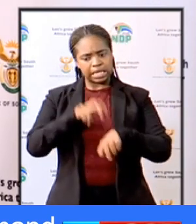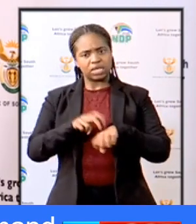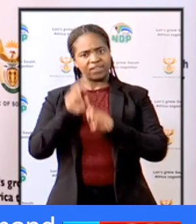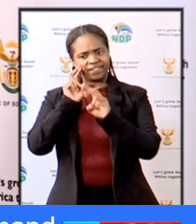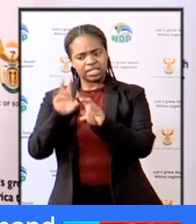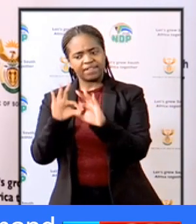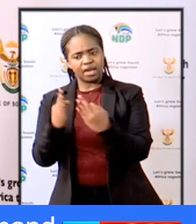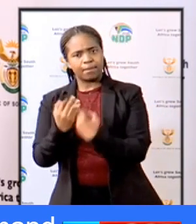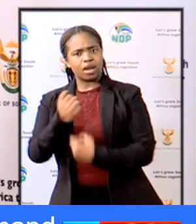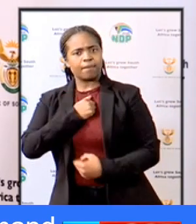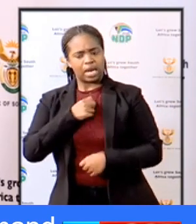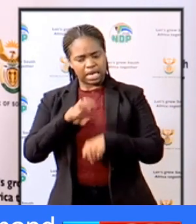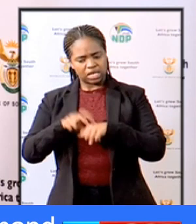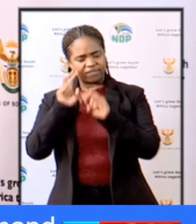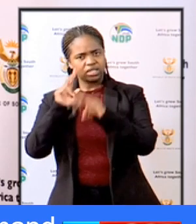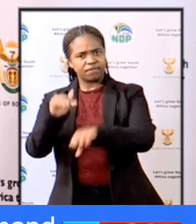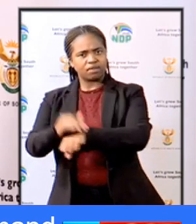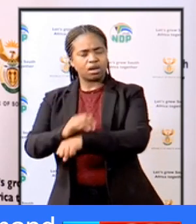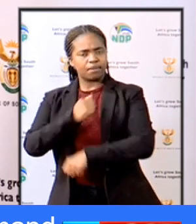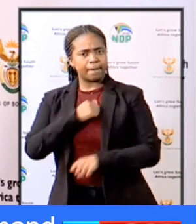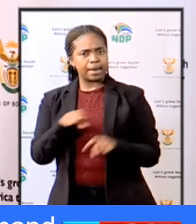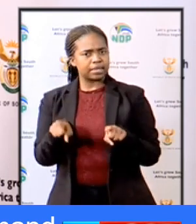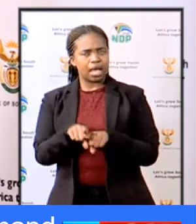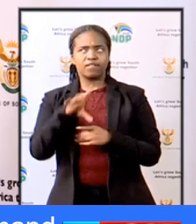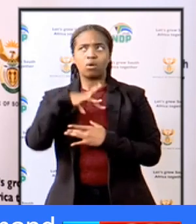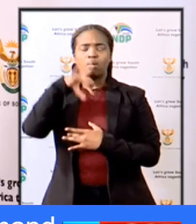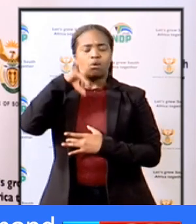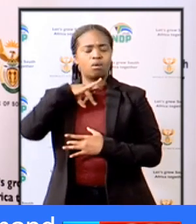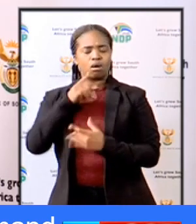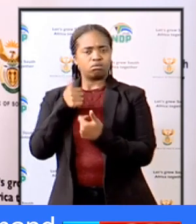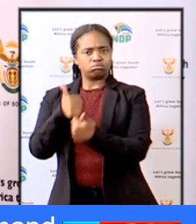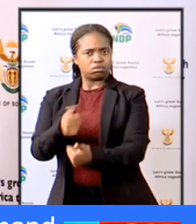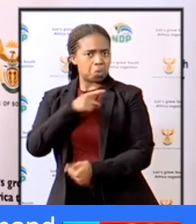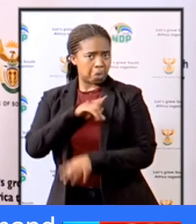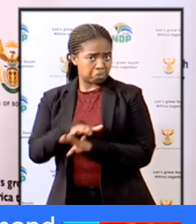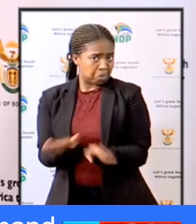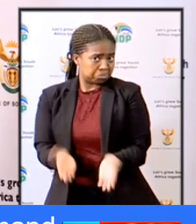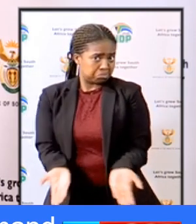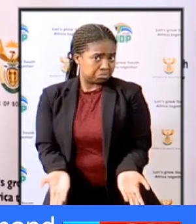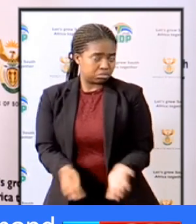their family go and visit their families for the same purpose?